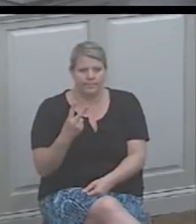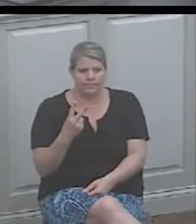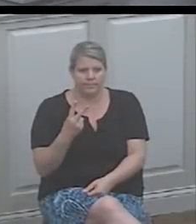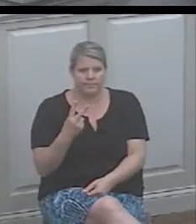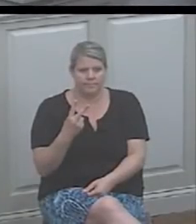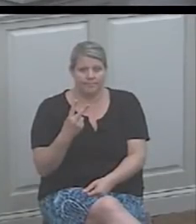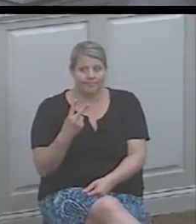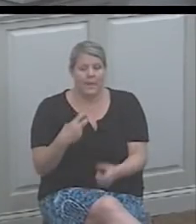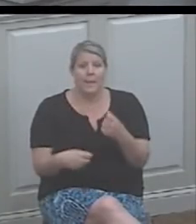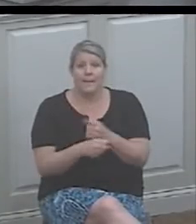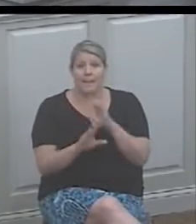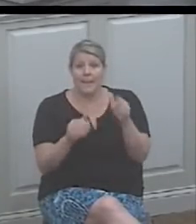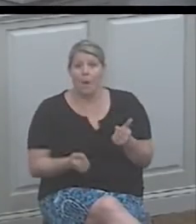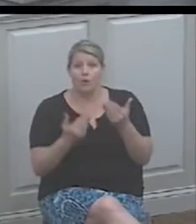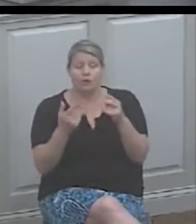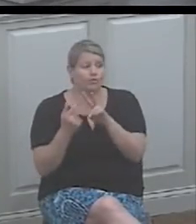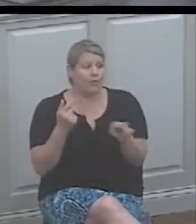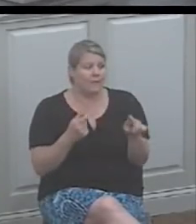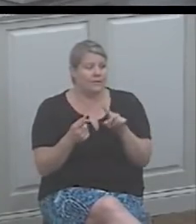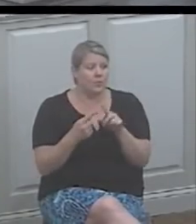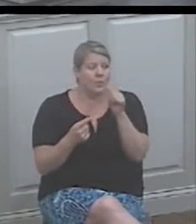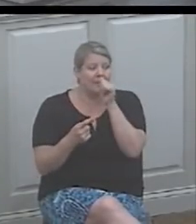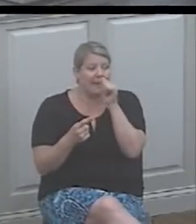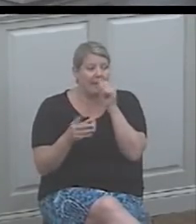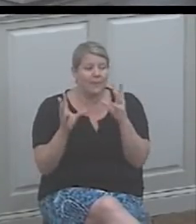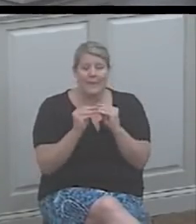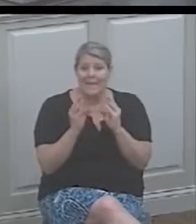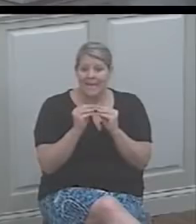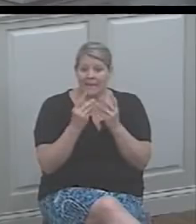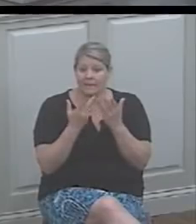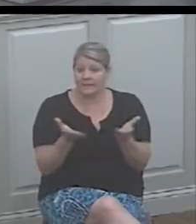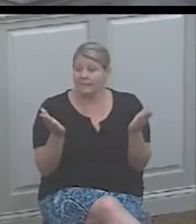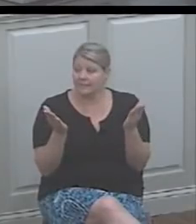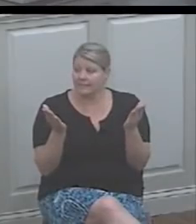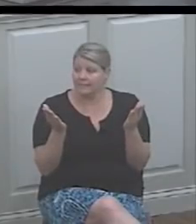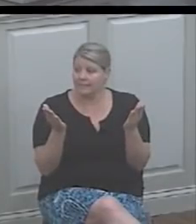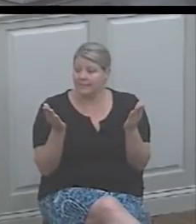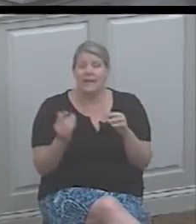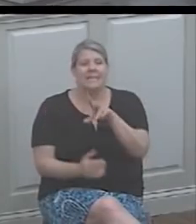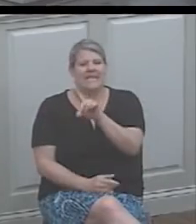Do I hear a motion that we move into executive session? No motion. Go ahead. I'll do it.